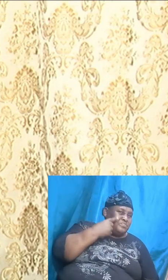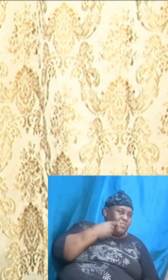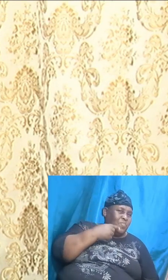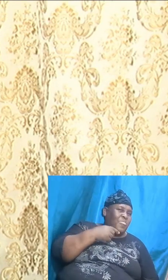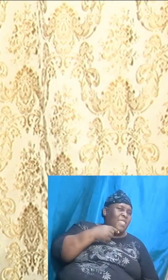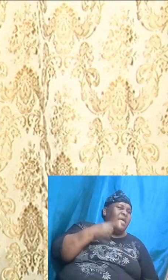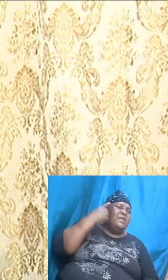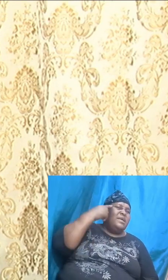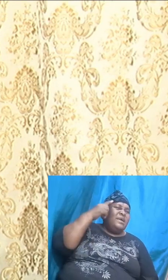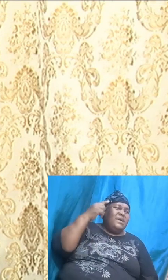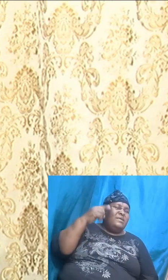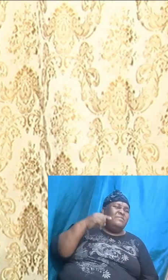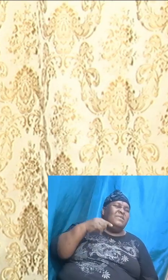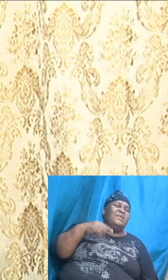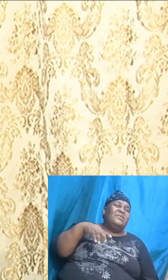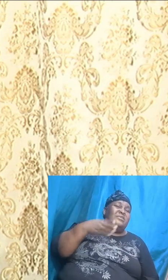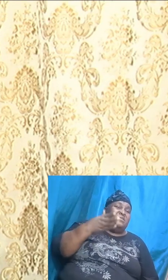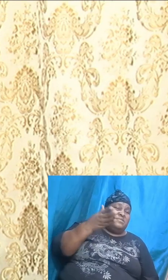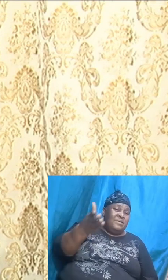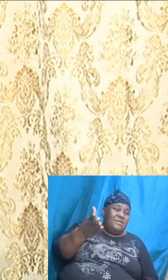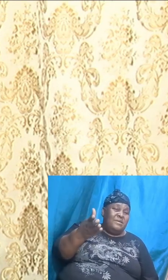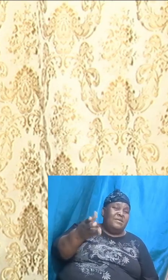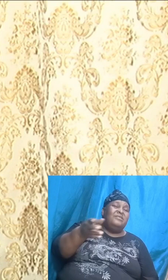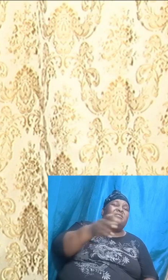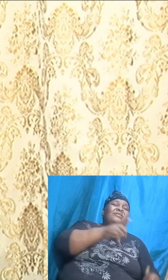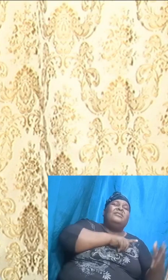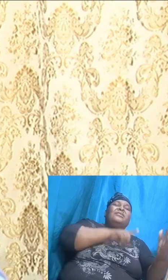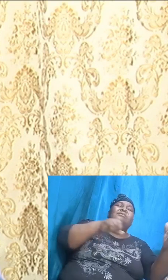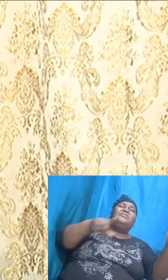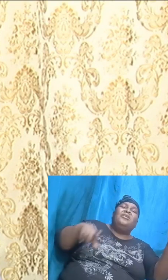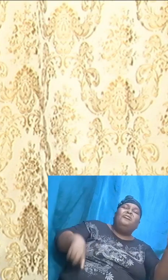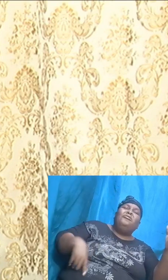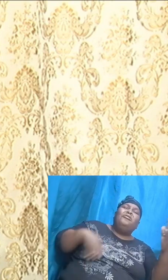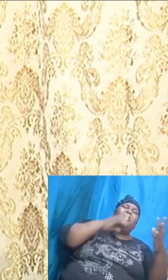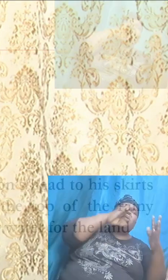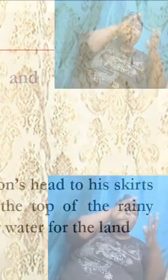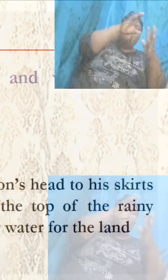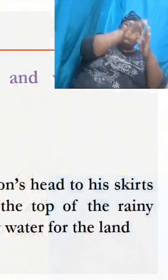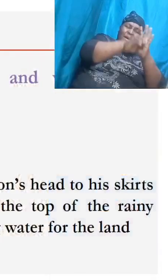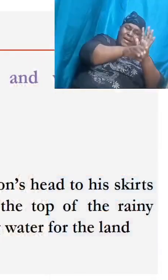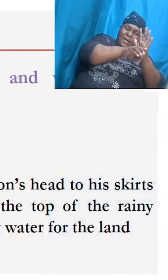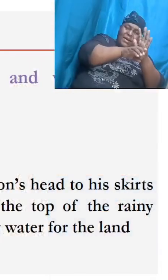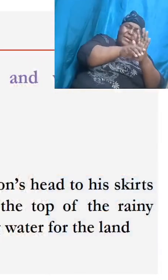looks at that. He said, "For there the Lord command the blessing."